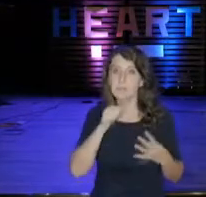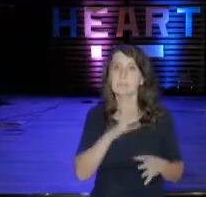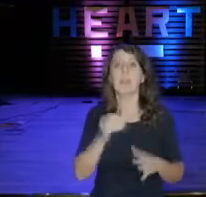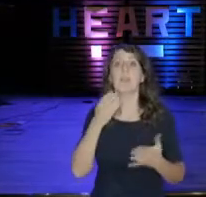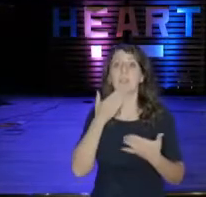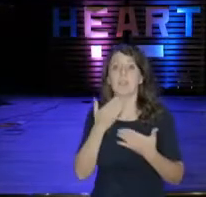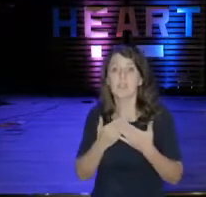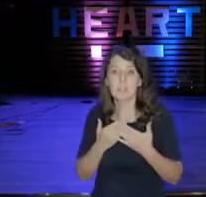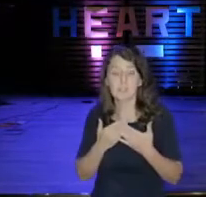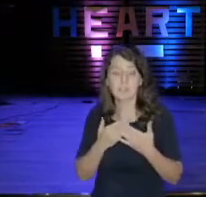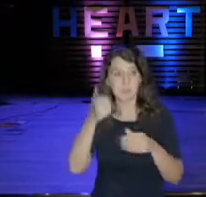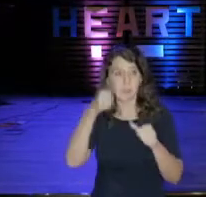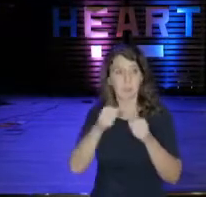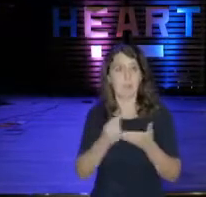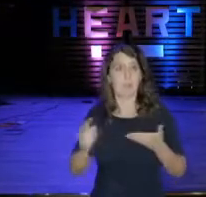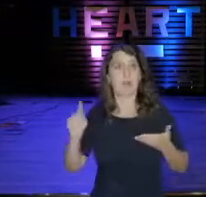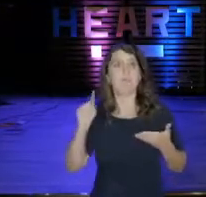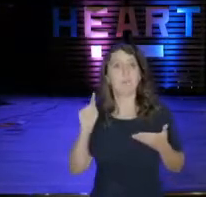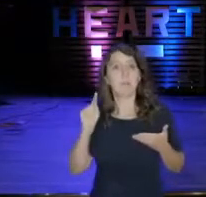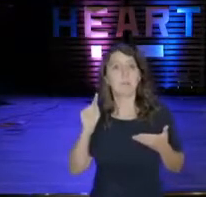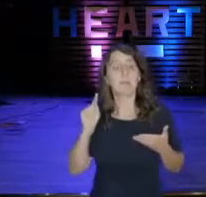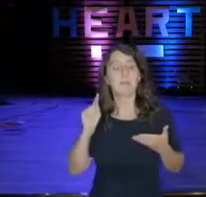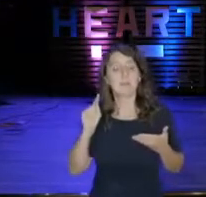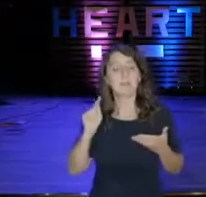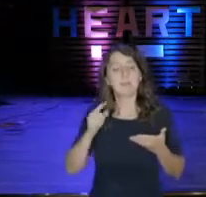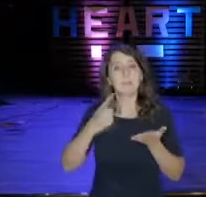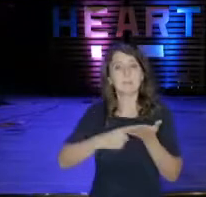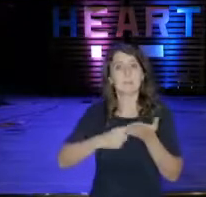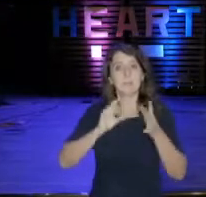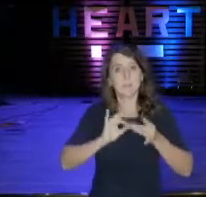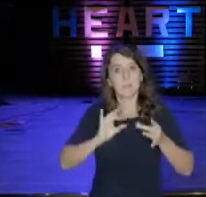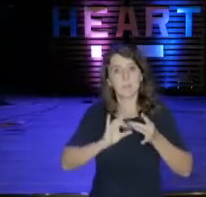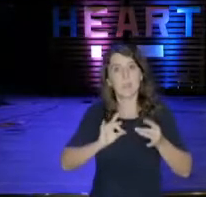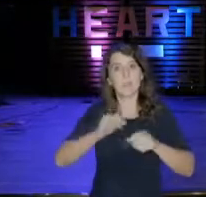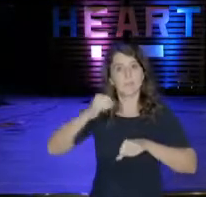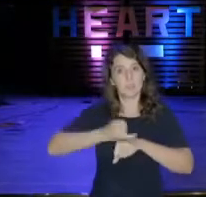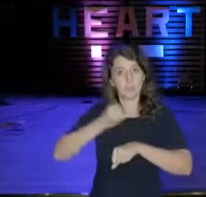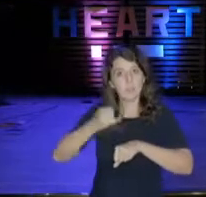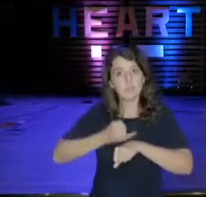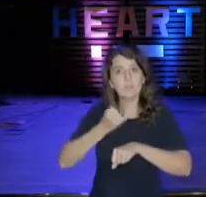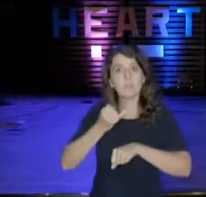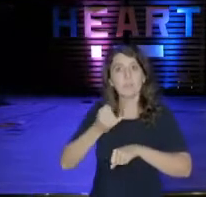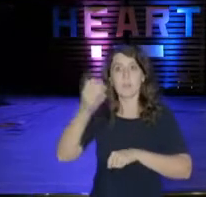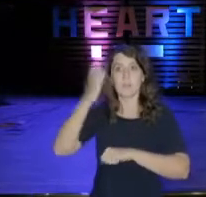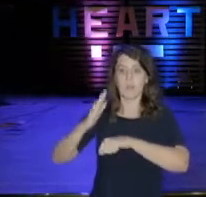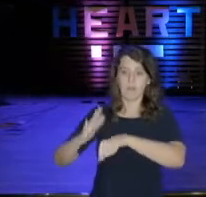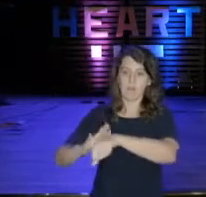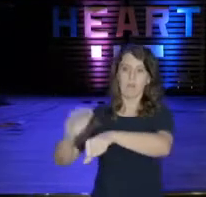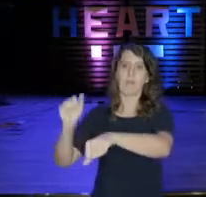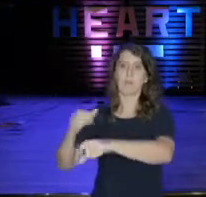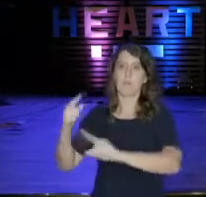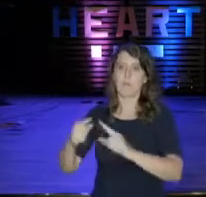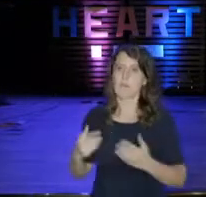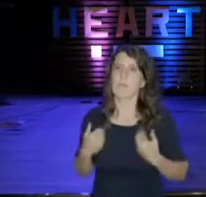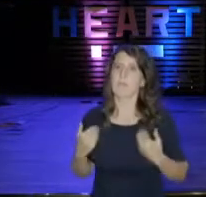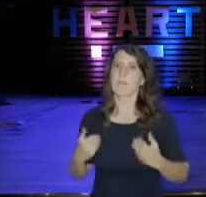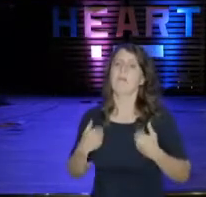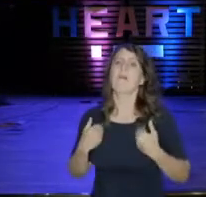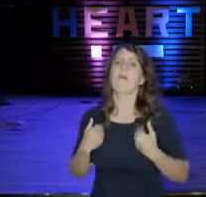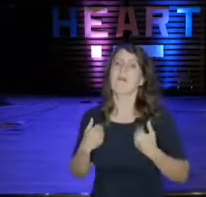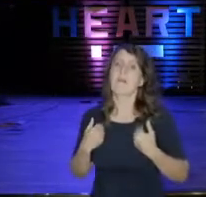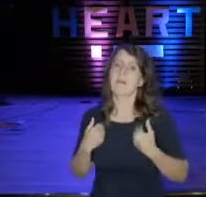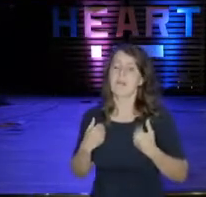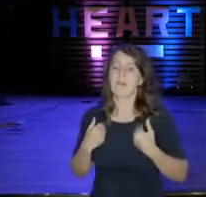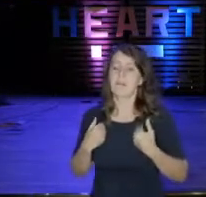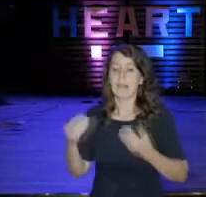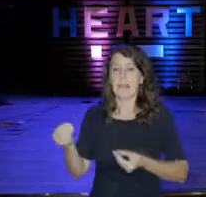If you remember last week, we talked about the story of Joseph and how God had called him at a very young age and planted the seed of greatness